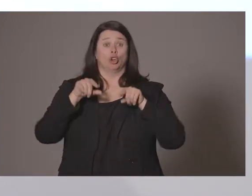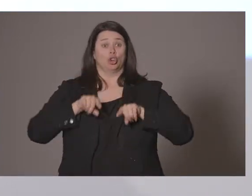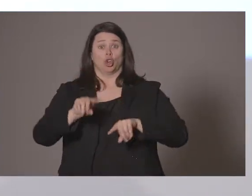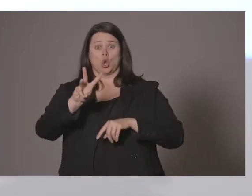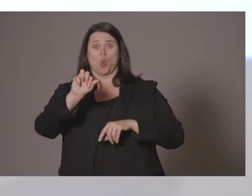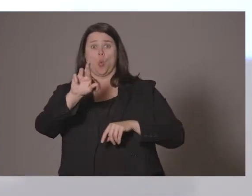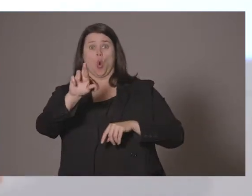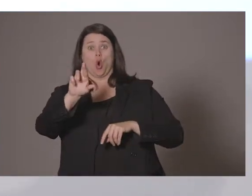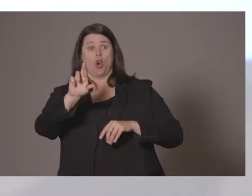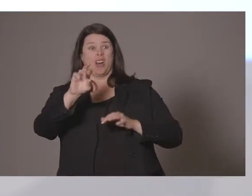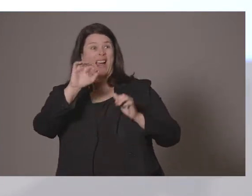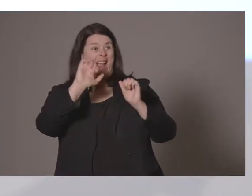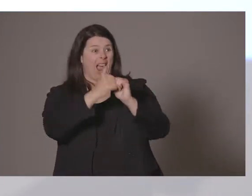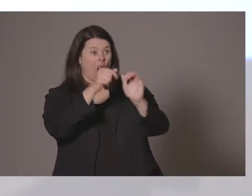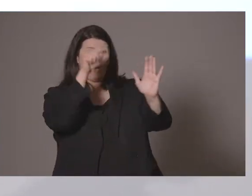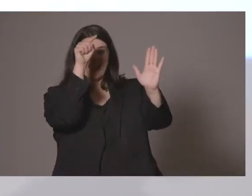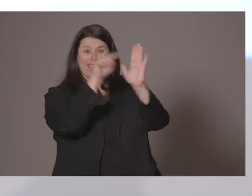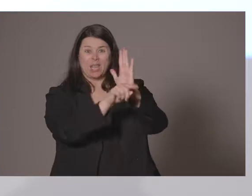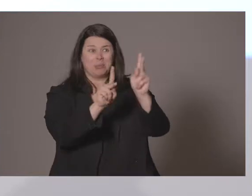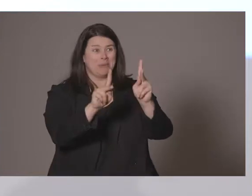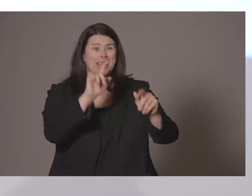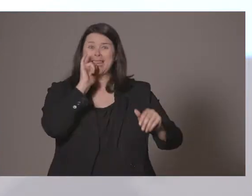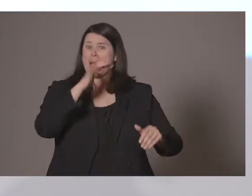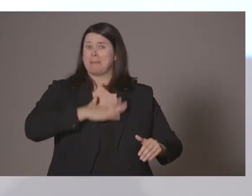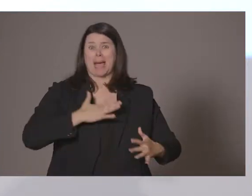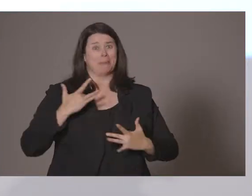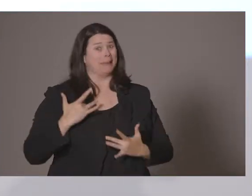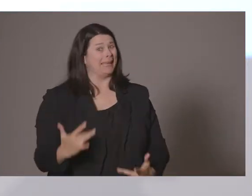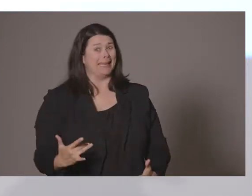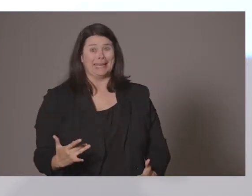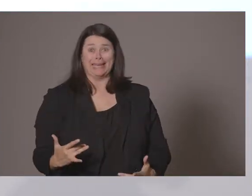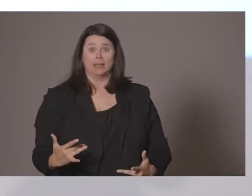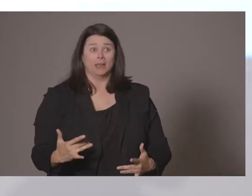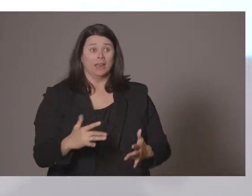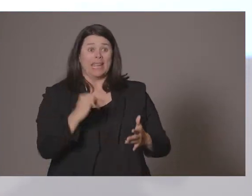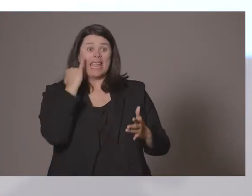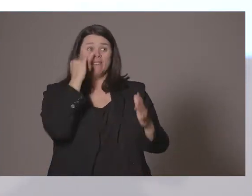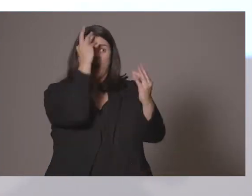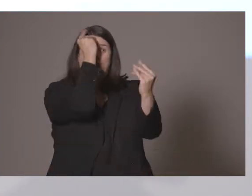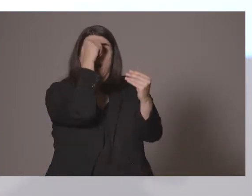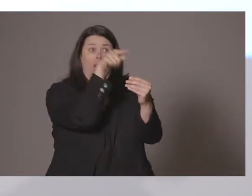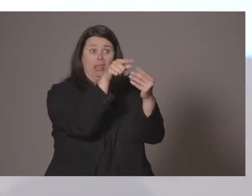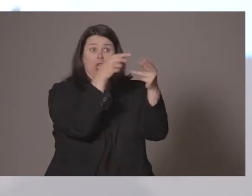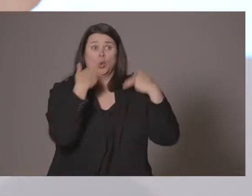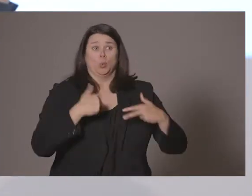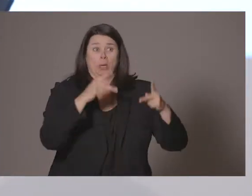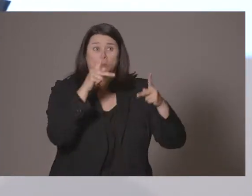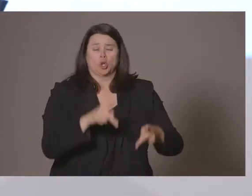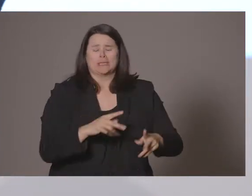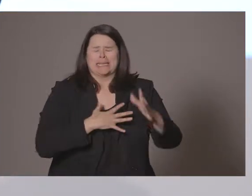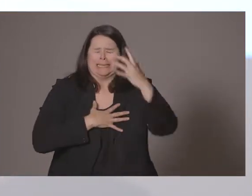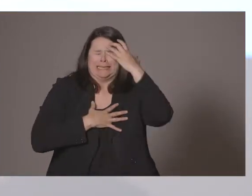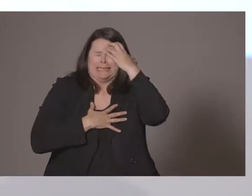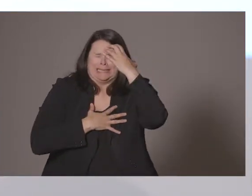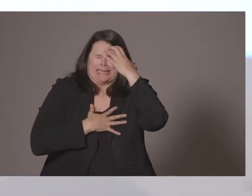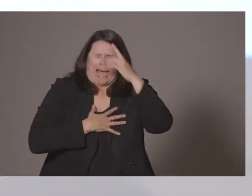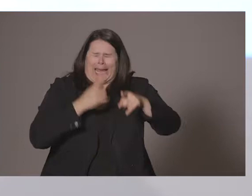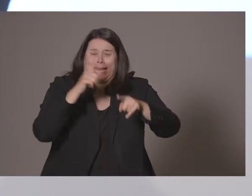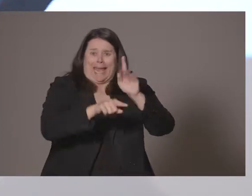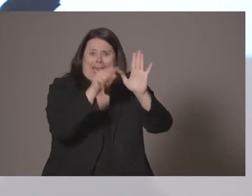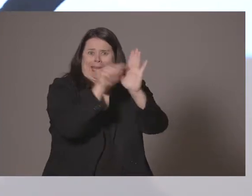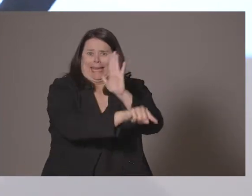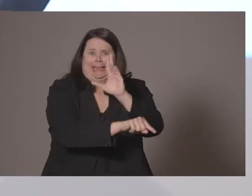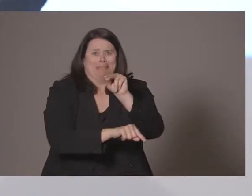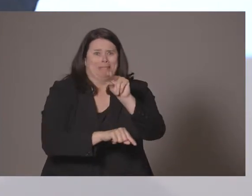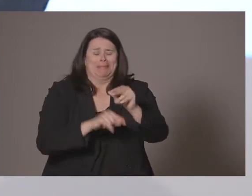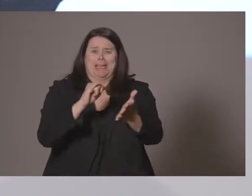the only way I could kill those people was by not thinking of them as human, right? And that's a